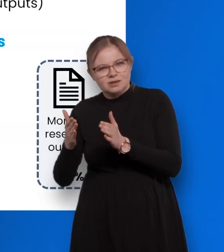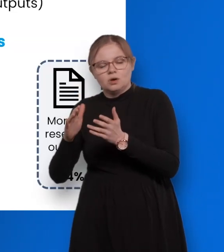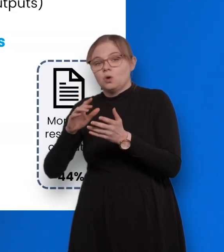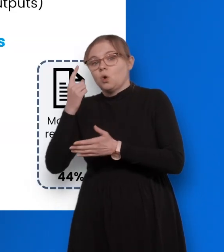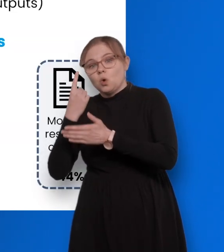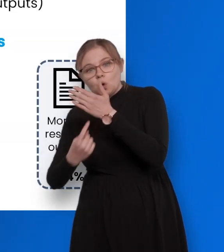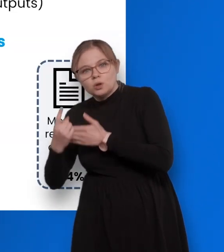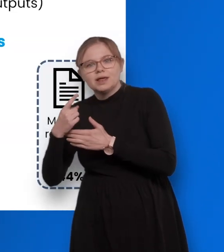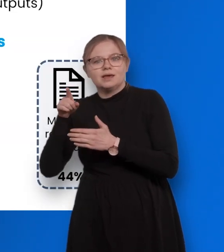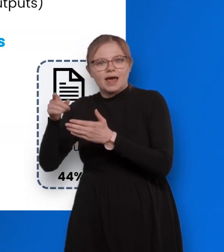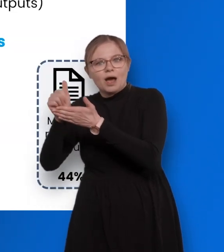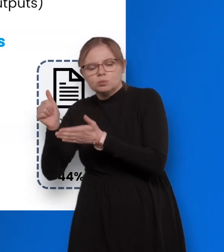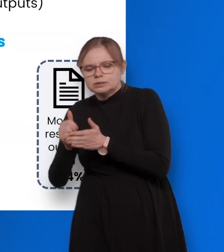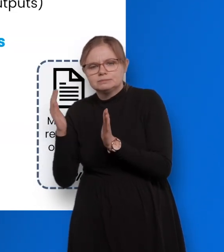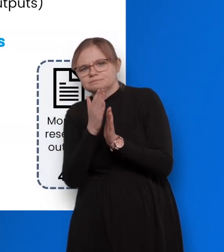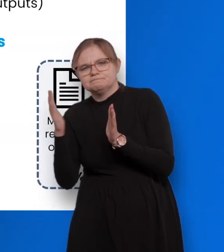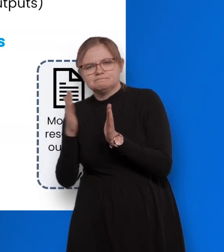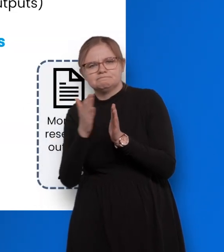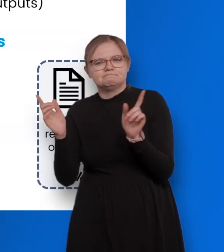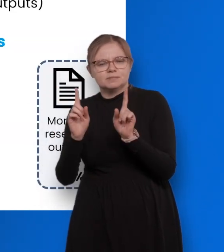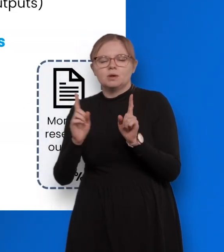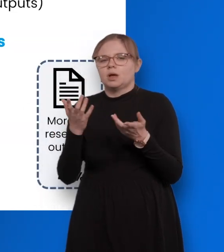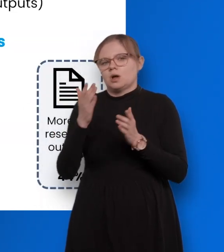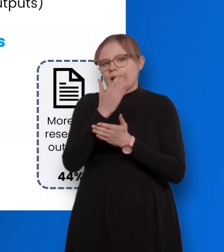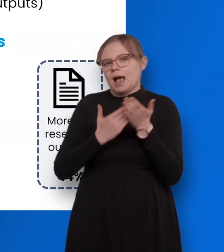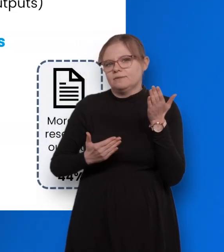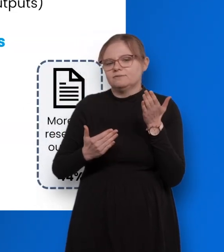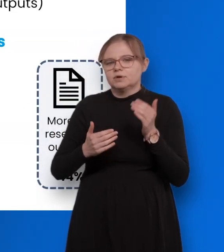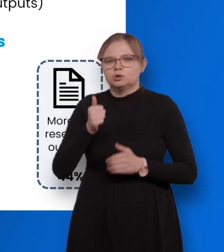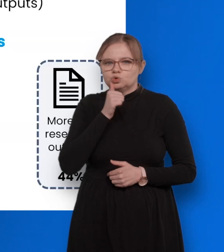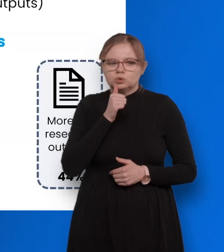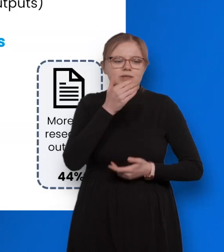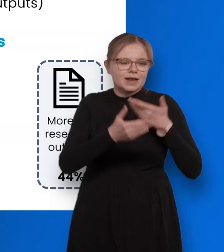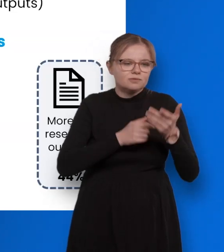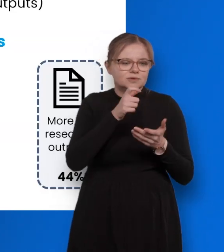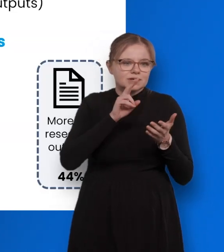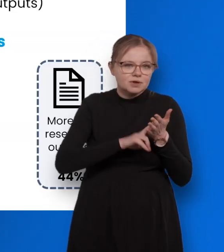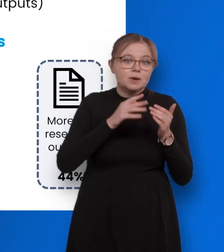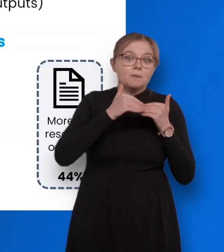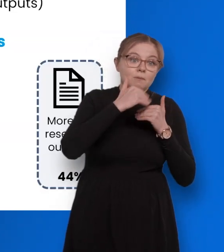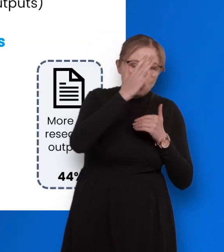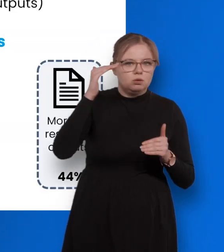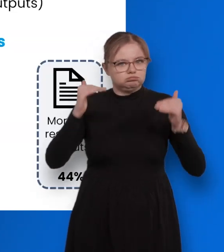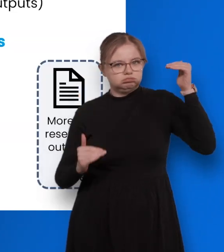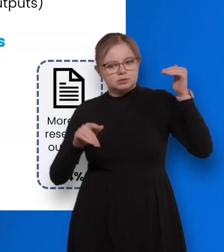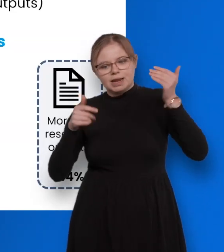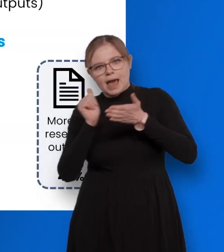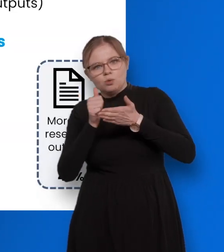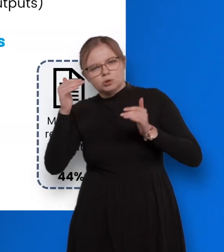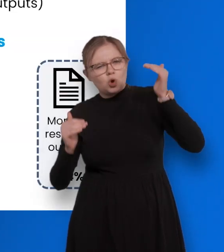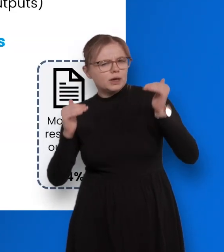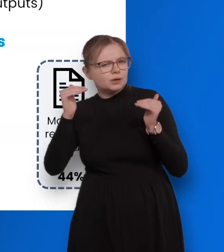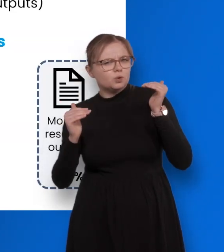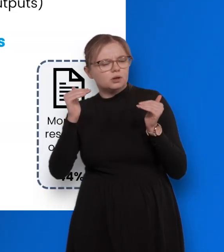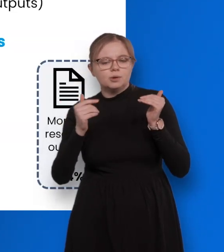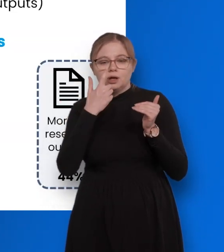between that. So broadly speaking, about half are either using the narrative CV more than outputs or equally. But again, you can